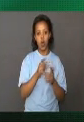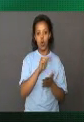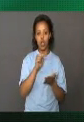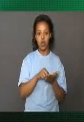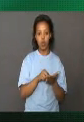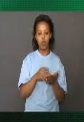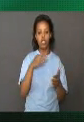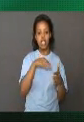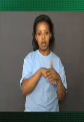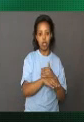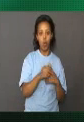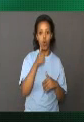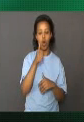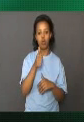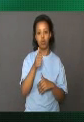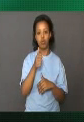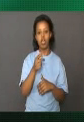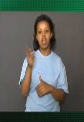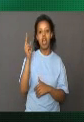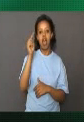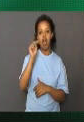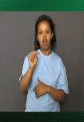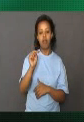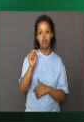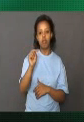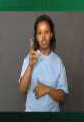non-nucleotide reverse transcriptase inhibitors,